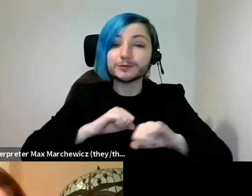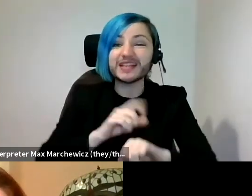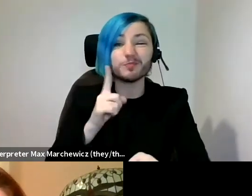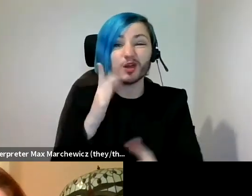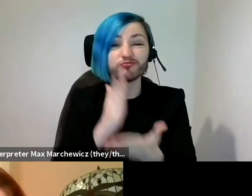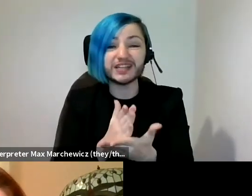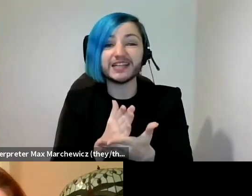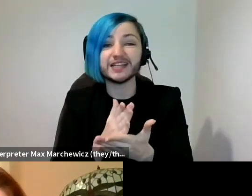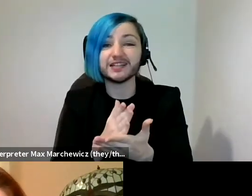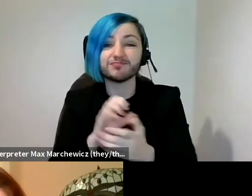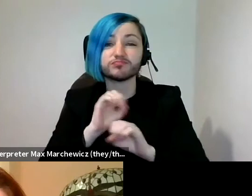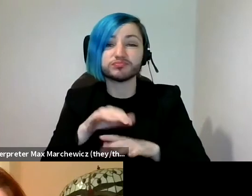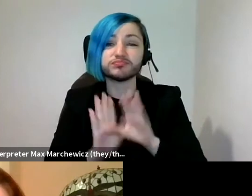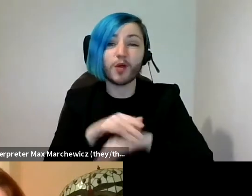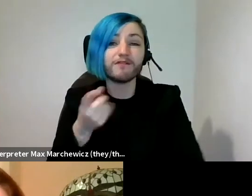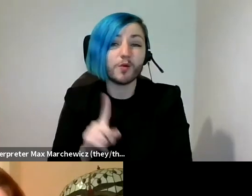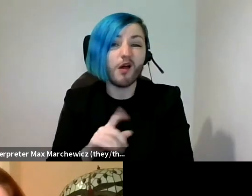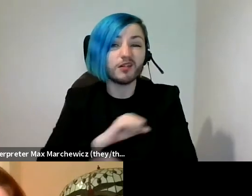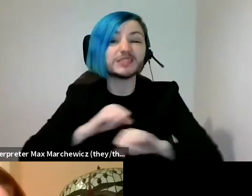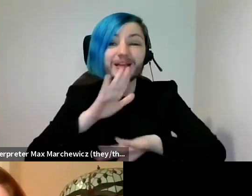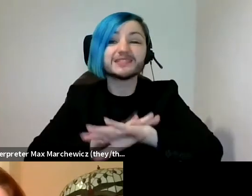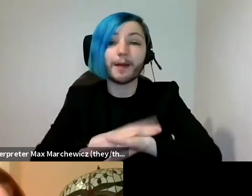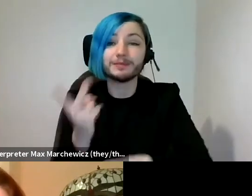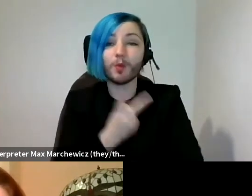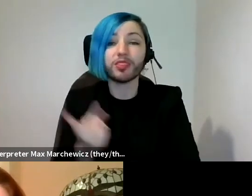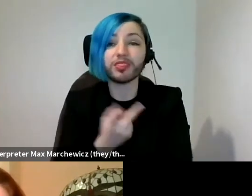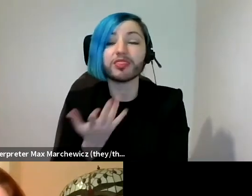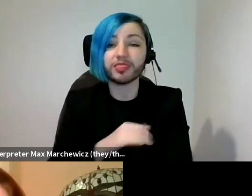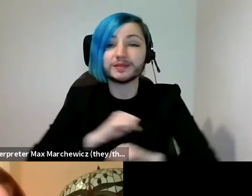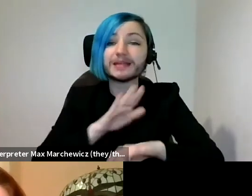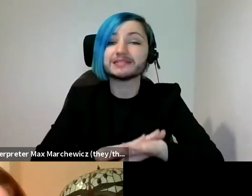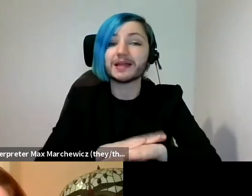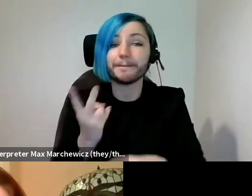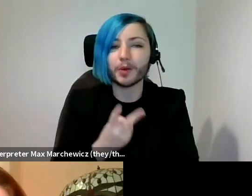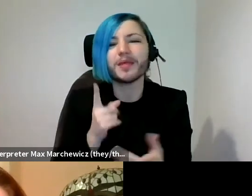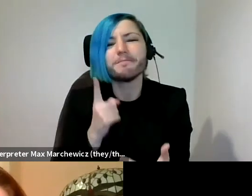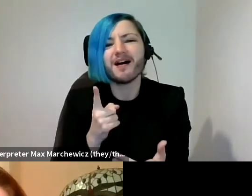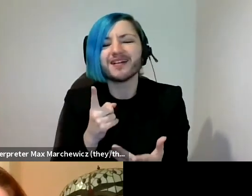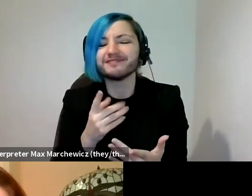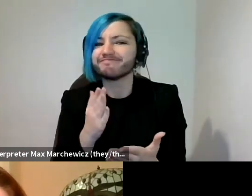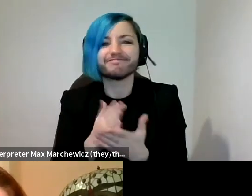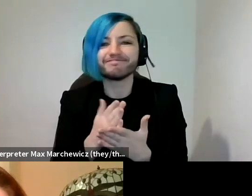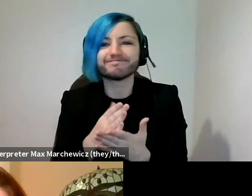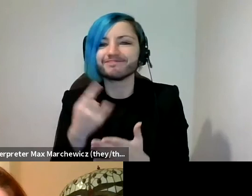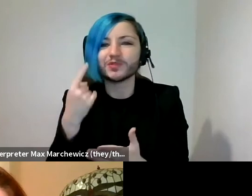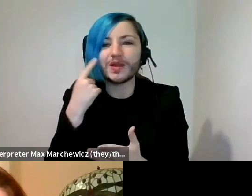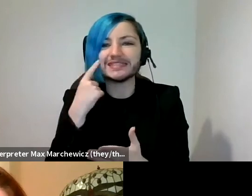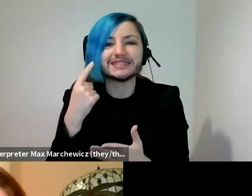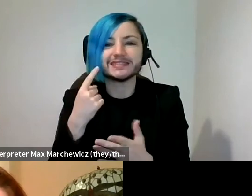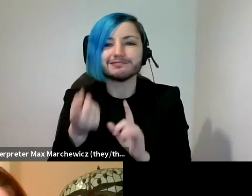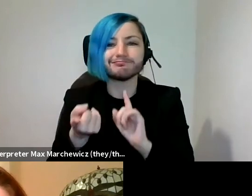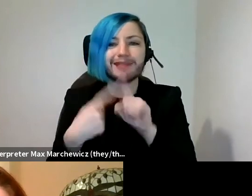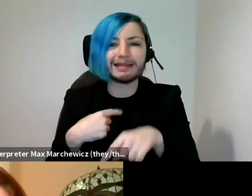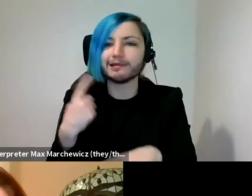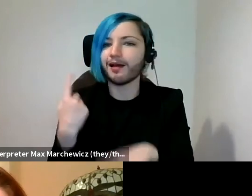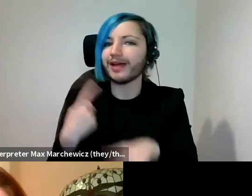is space-time, is space and time. But I think there's not an easy way to give you a fast answer to